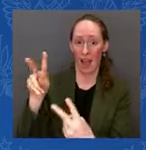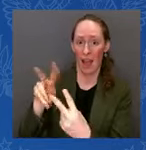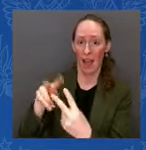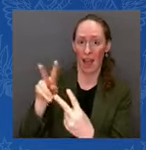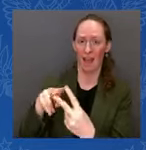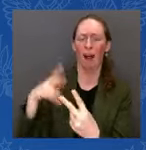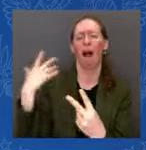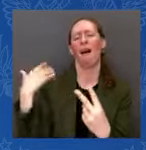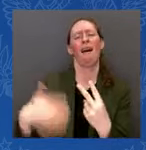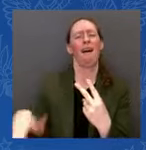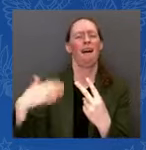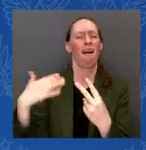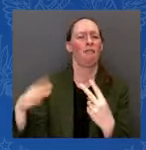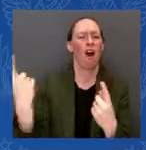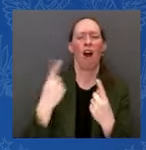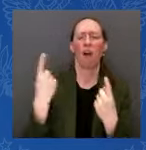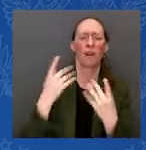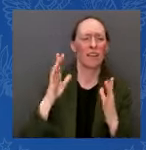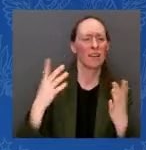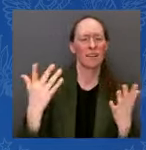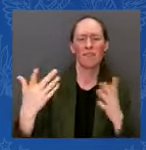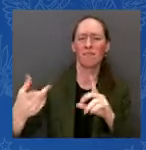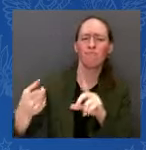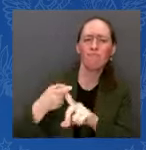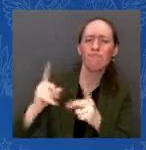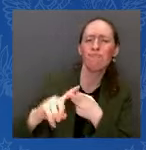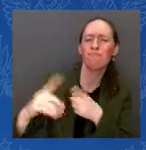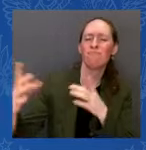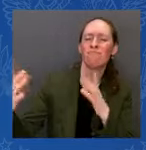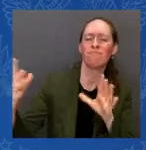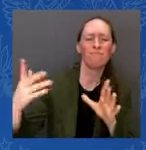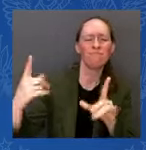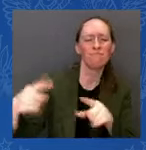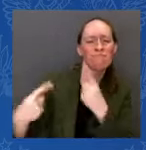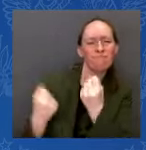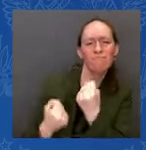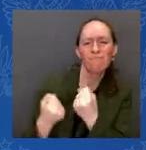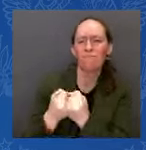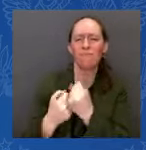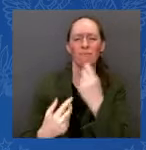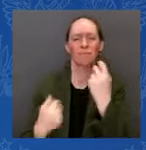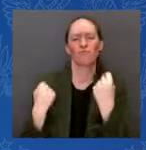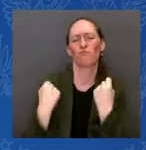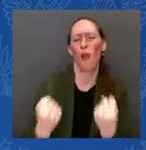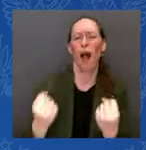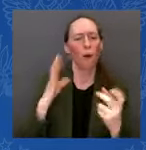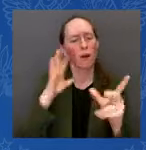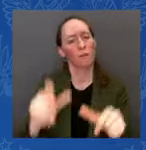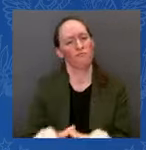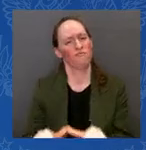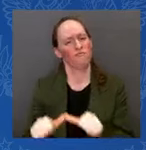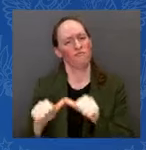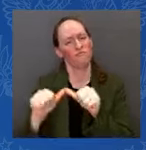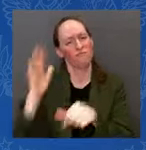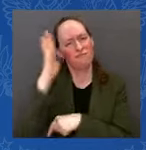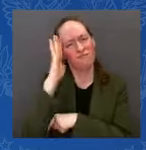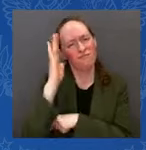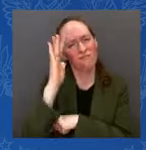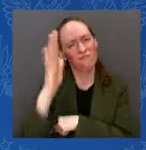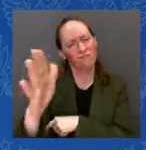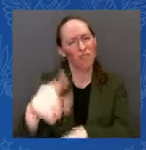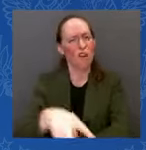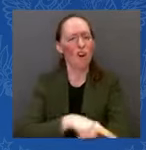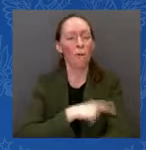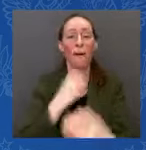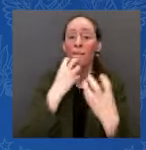a more peaceful and prosperous future, unite us all across the Atlantic and Pacific. For more than a century, we've